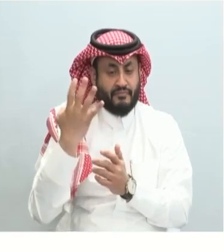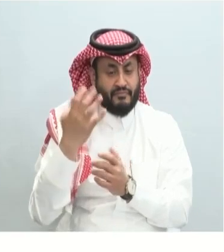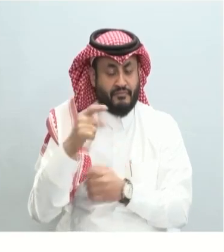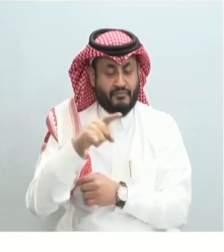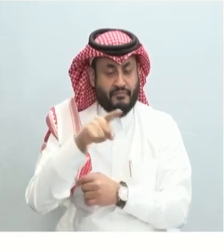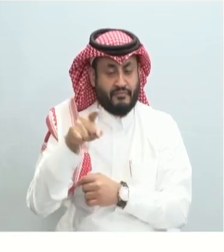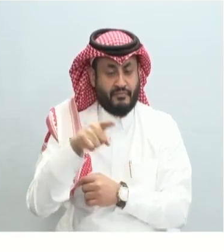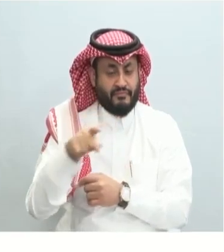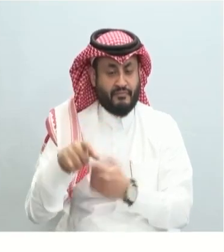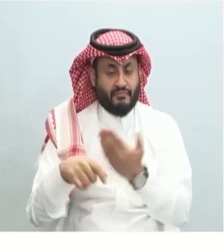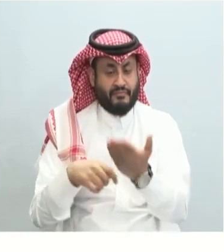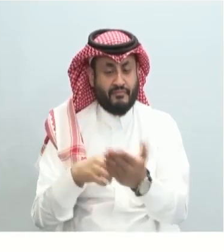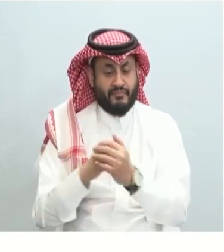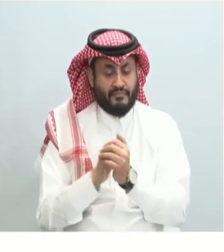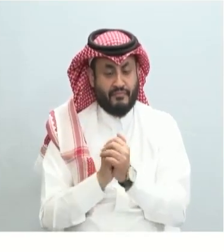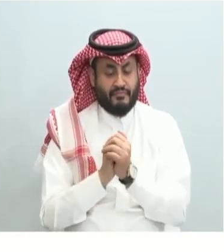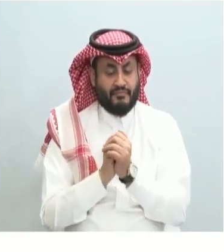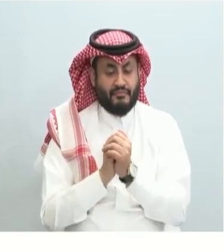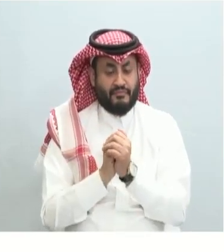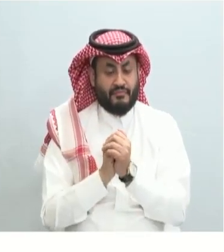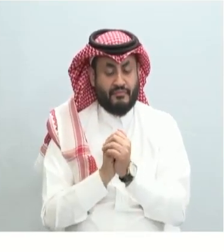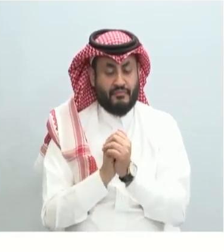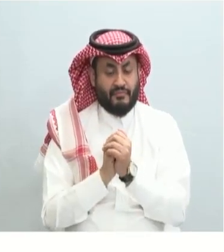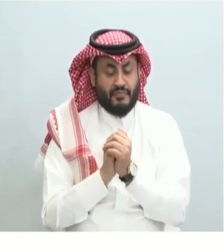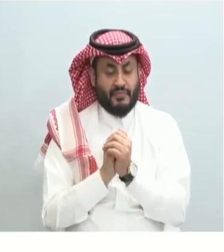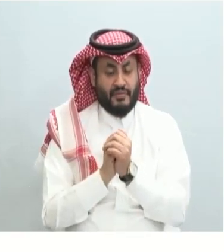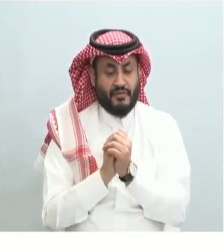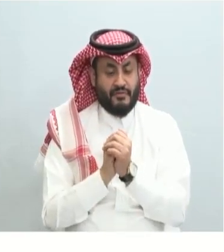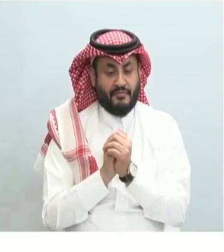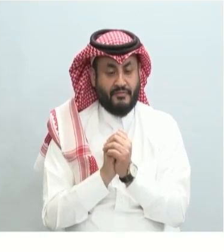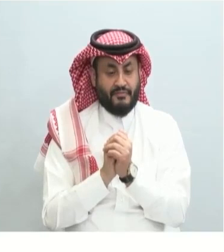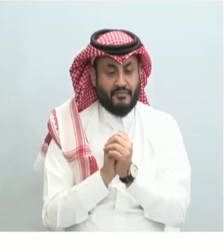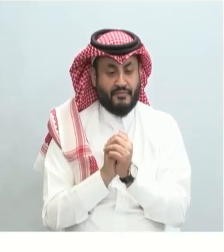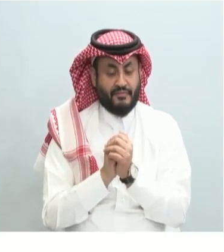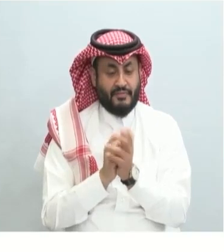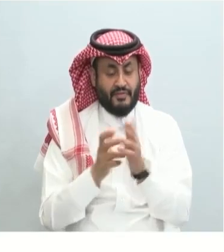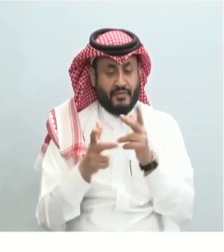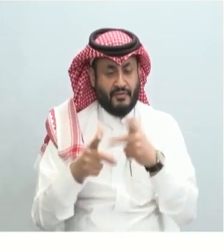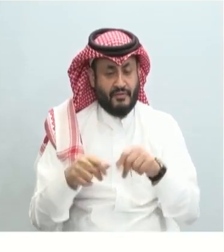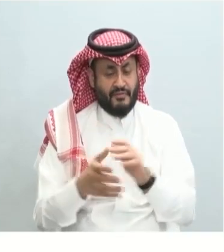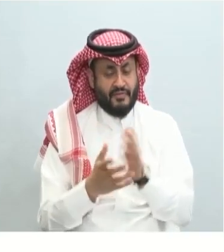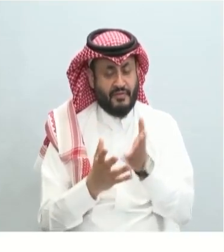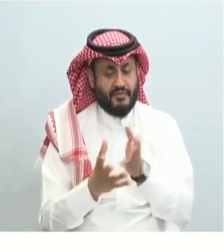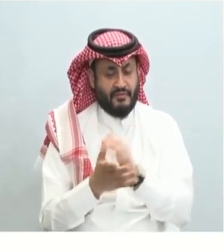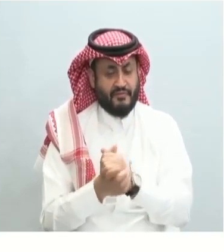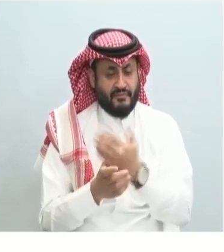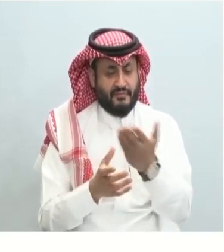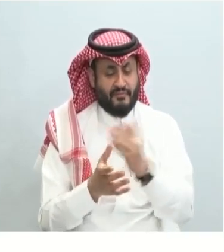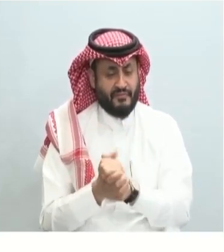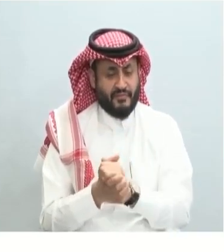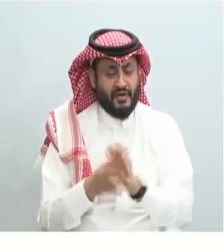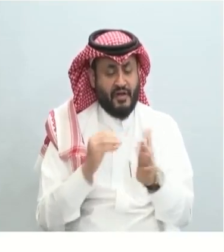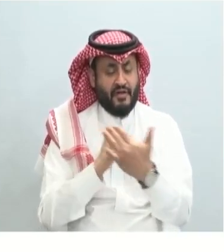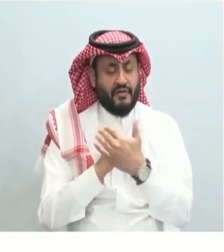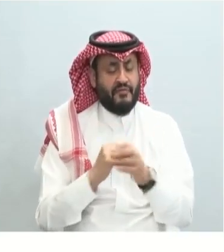the fourth one, the word is zebra. And we finished the unit by learning